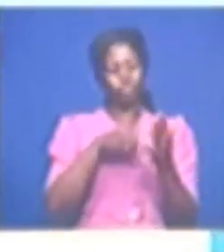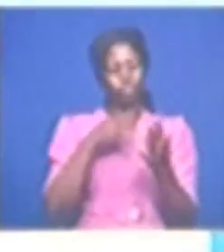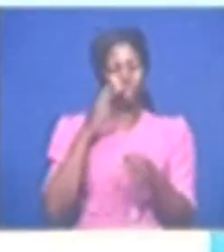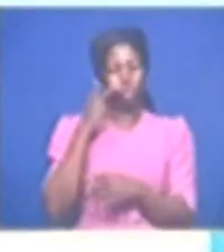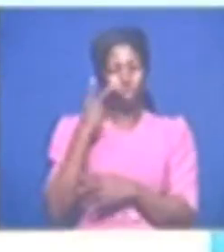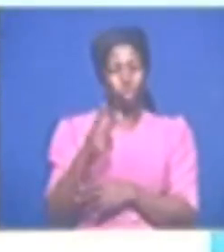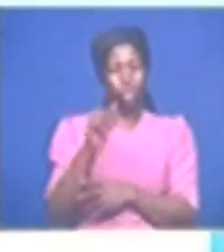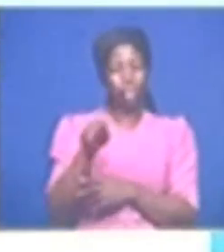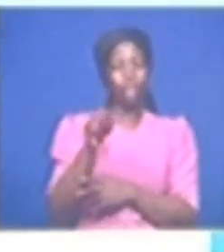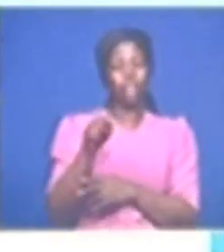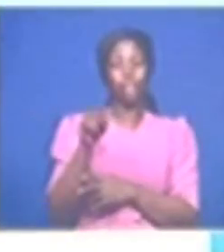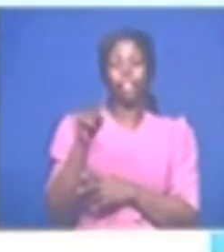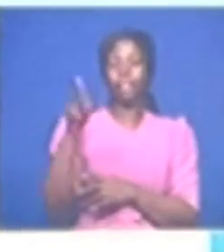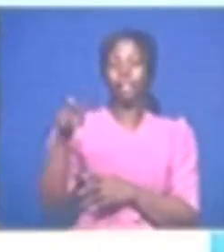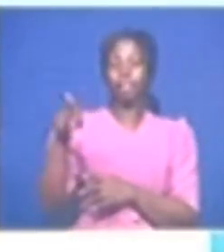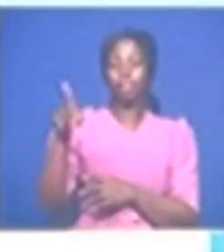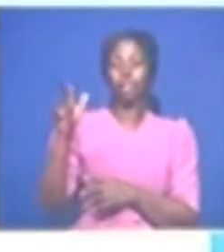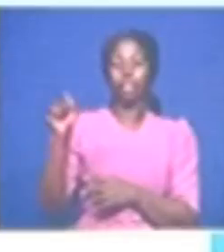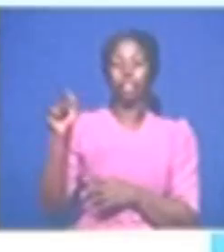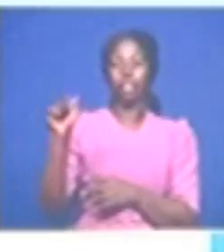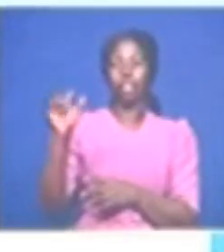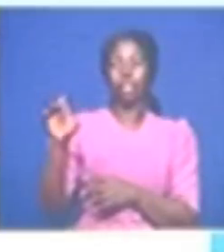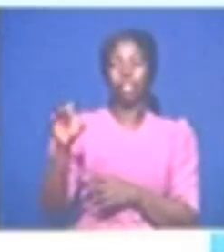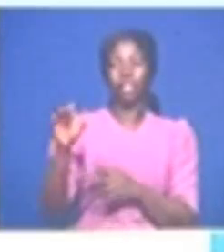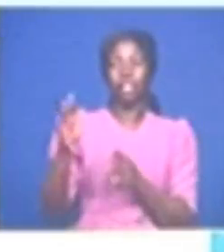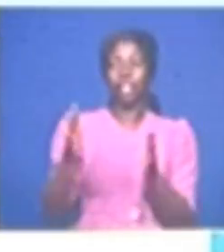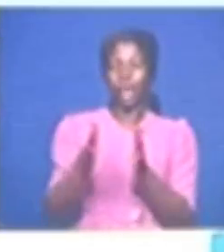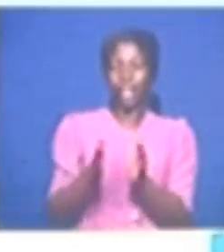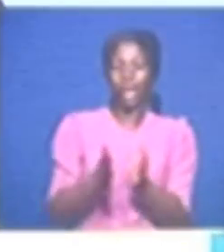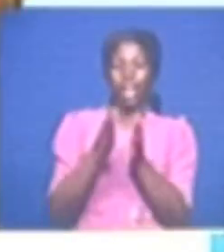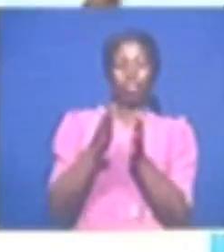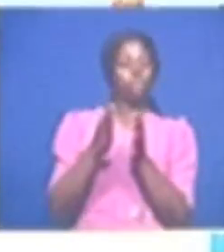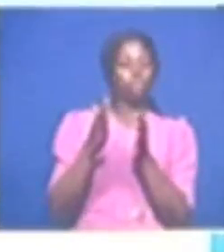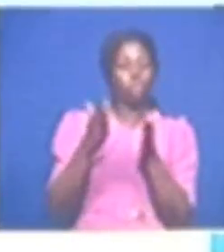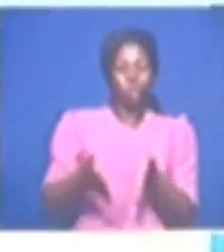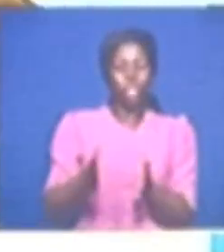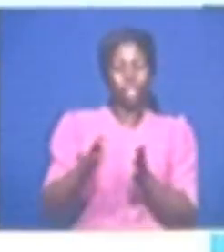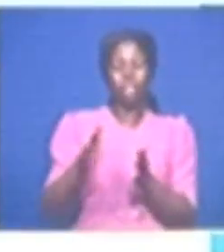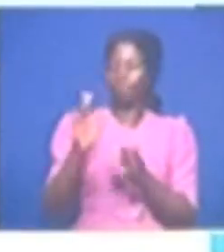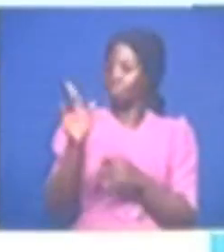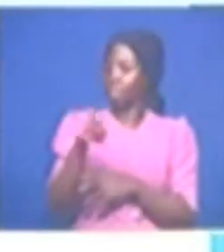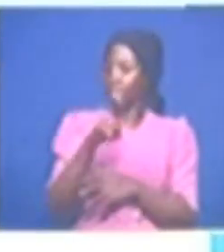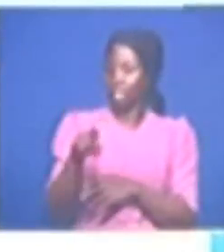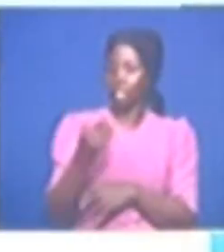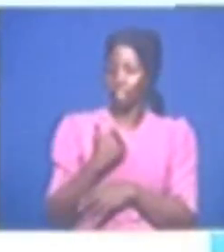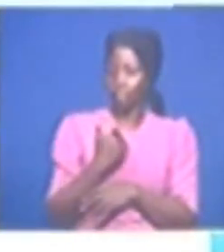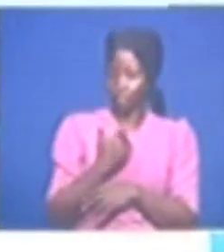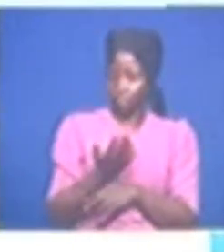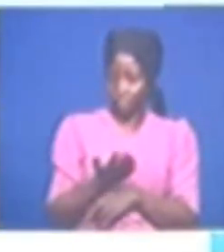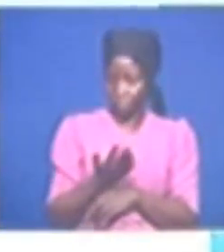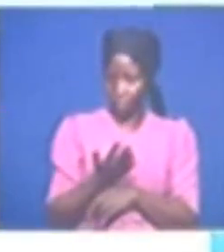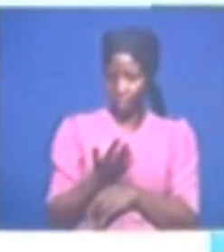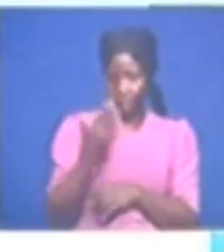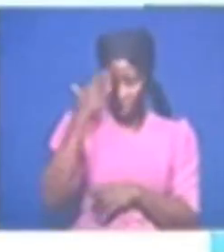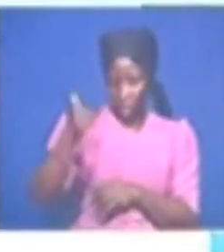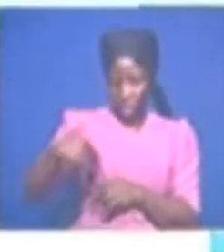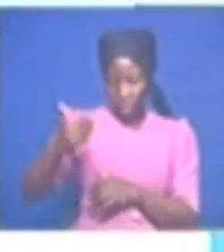narrow perspective, that is where we are going to make we are making a mistake, because every time now we need even to ask